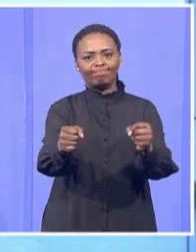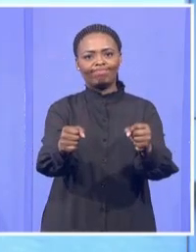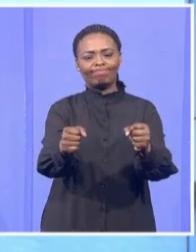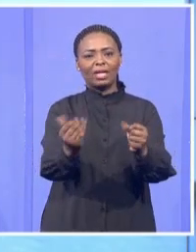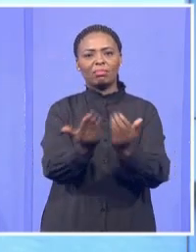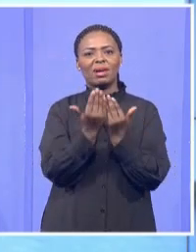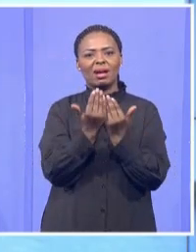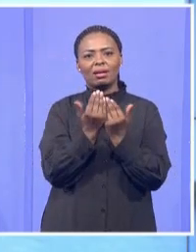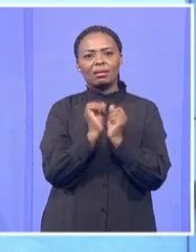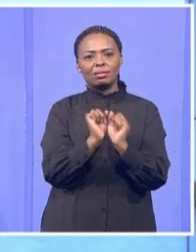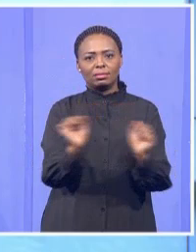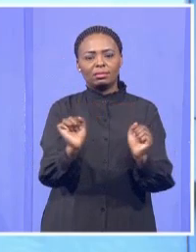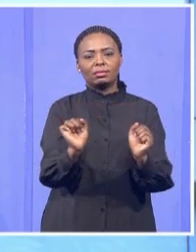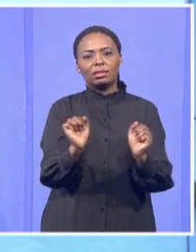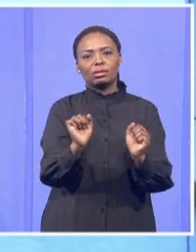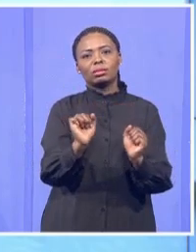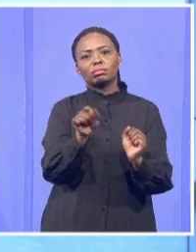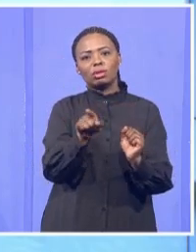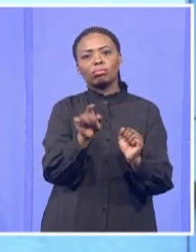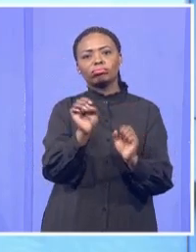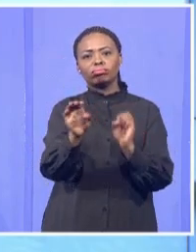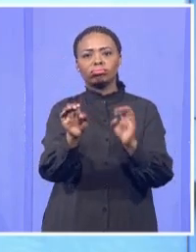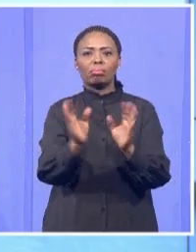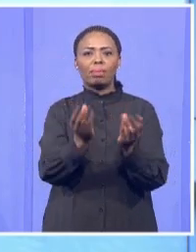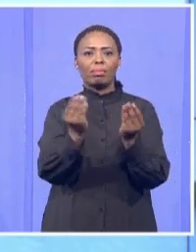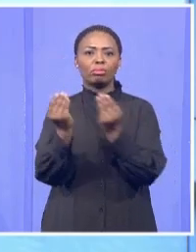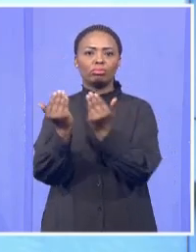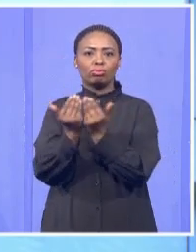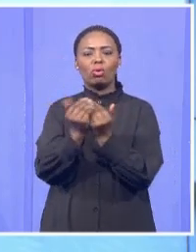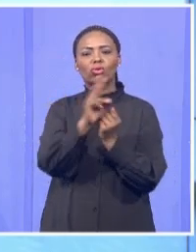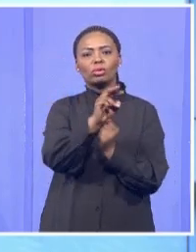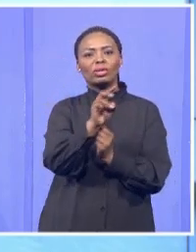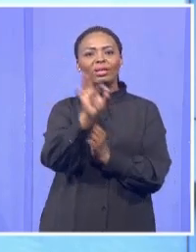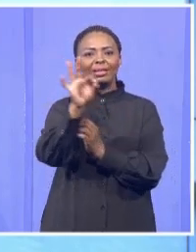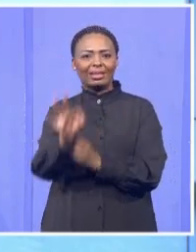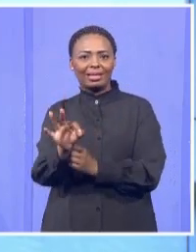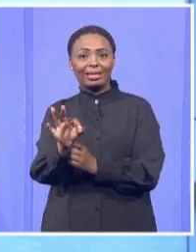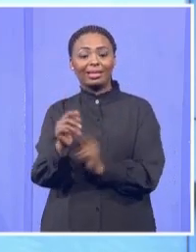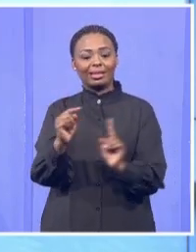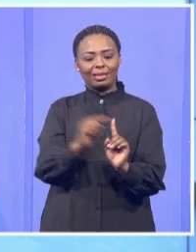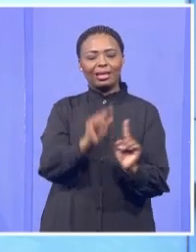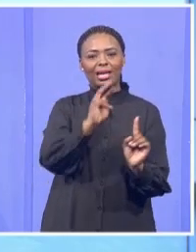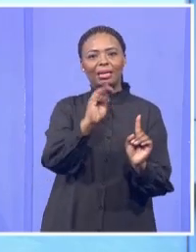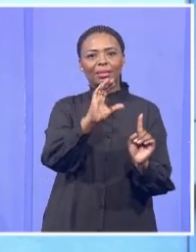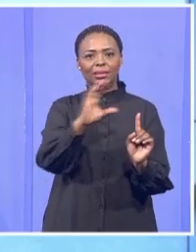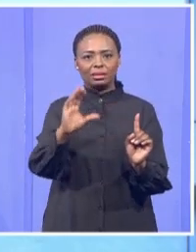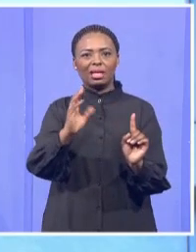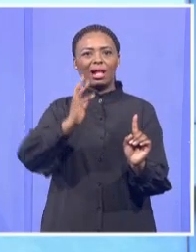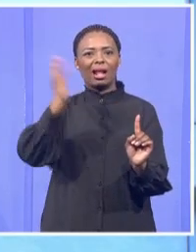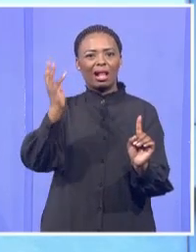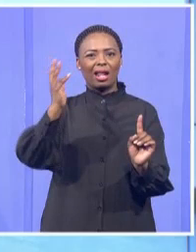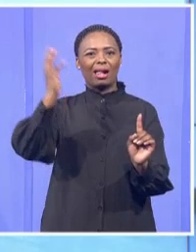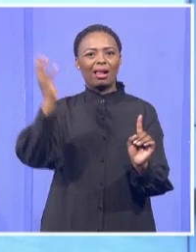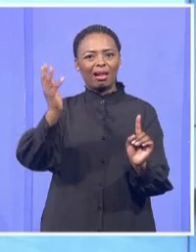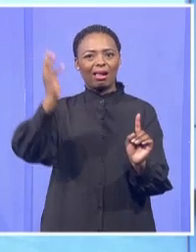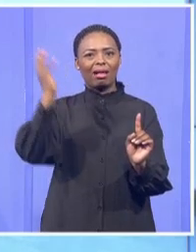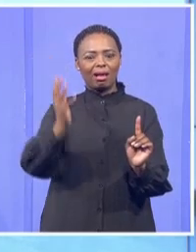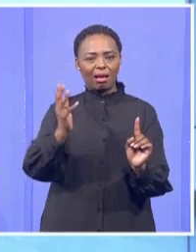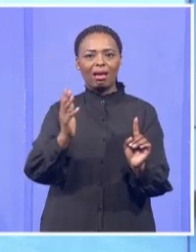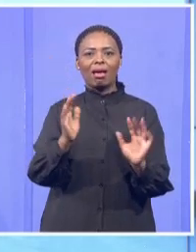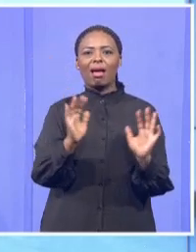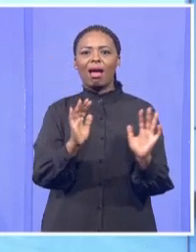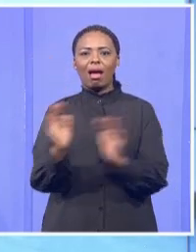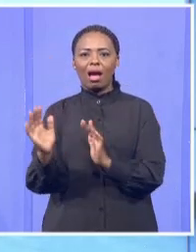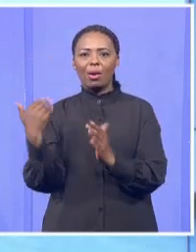the 2023 schooling year. And of course, the MEC there pointing out that trends are pointing to that